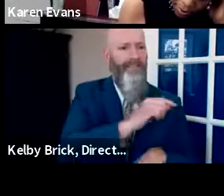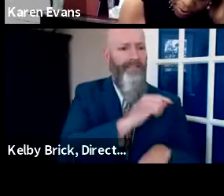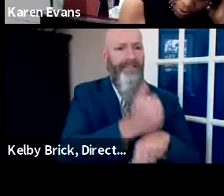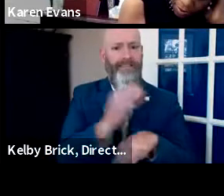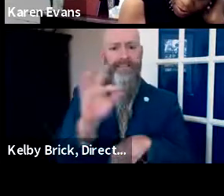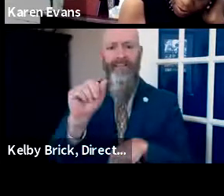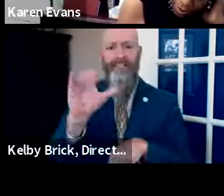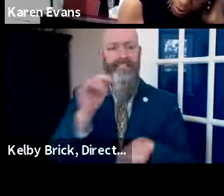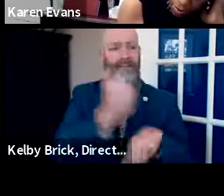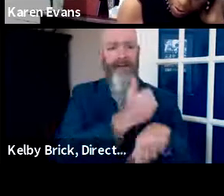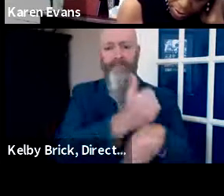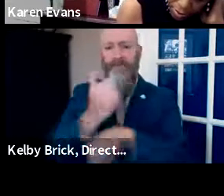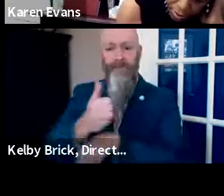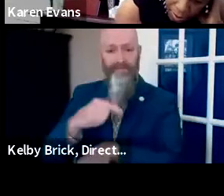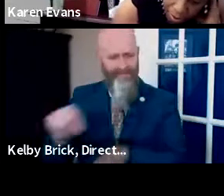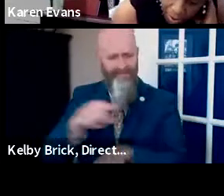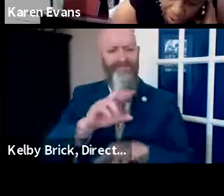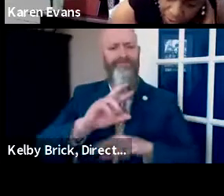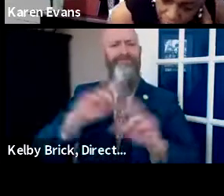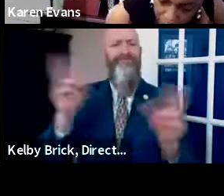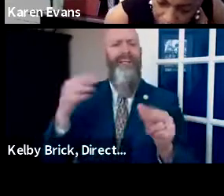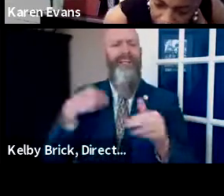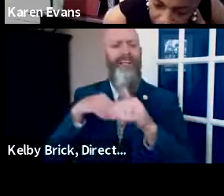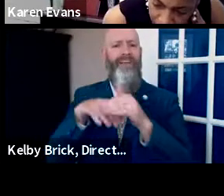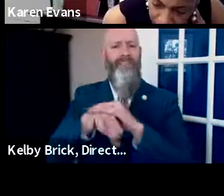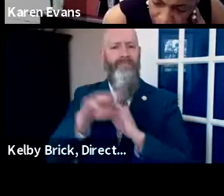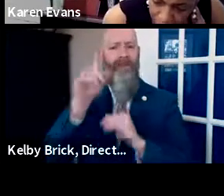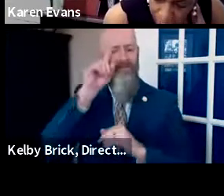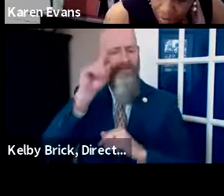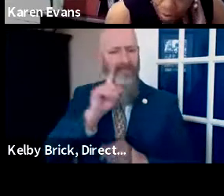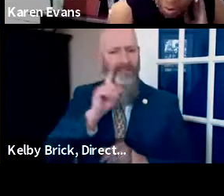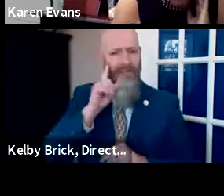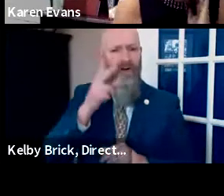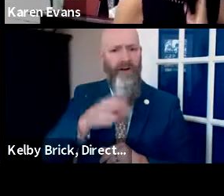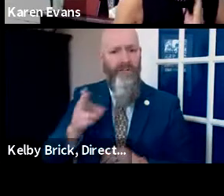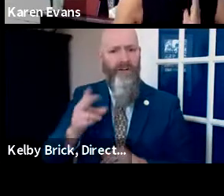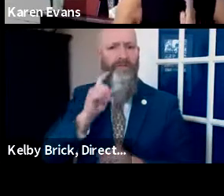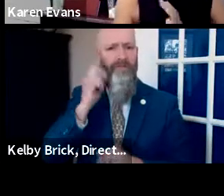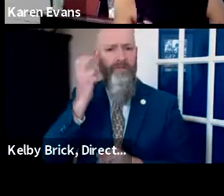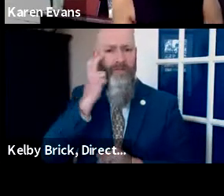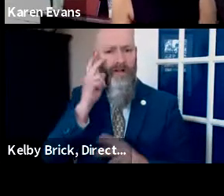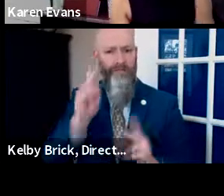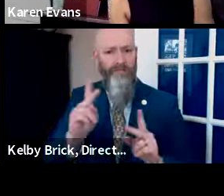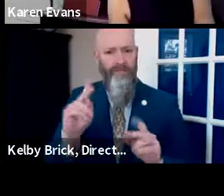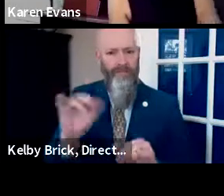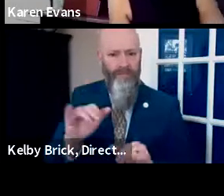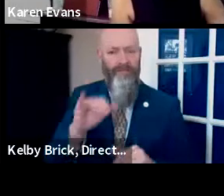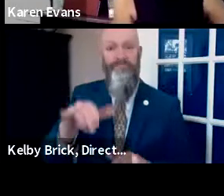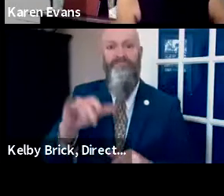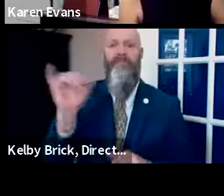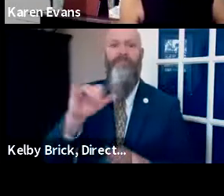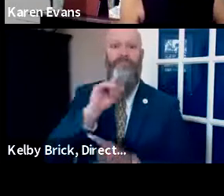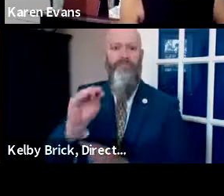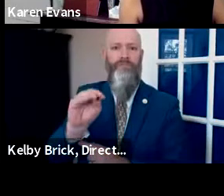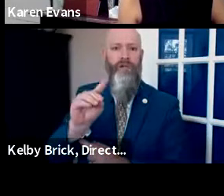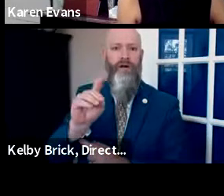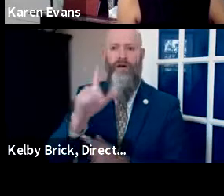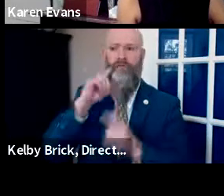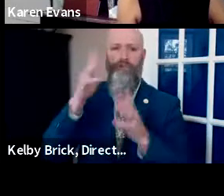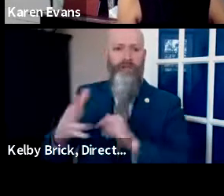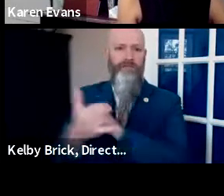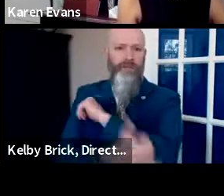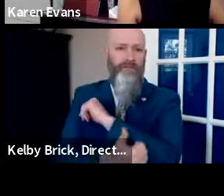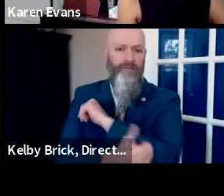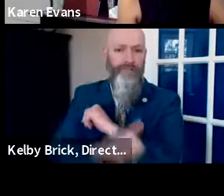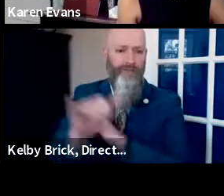all of the state-run drive-through COVID testing centers have access and are accessible for all deaf, blind,